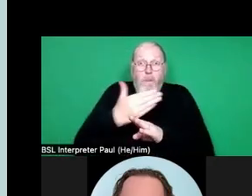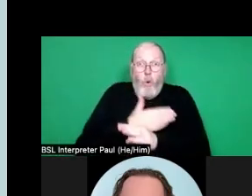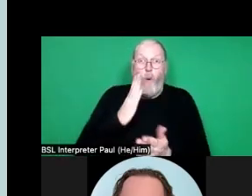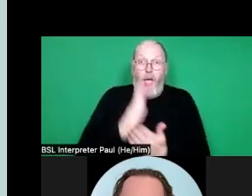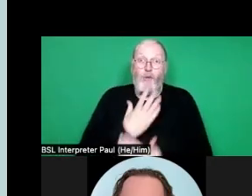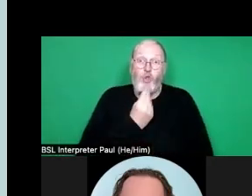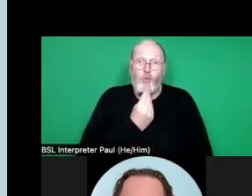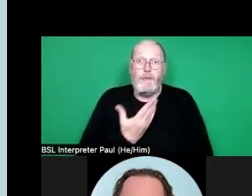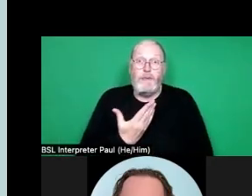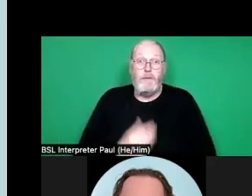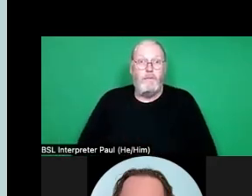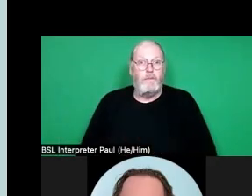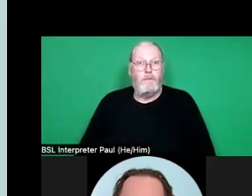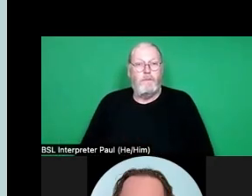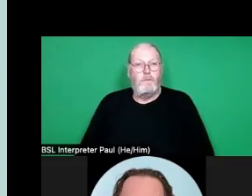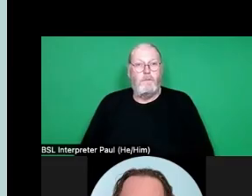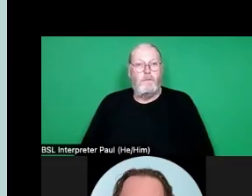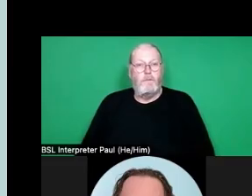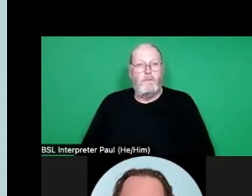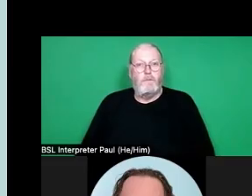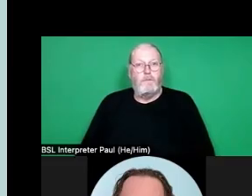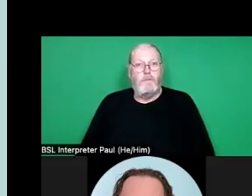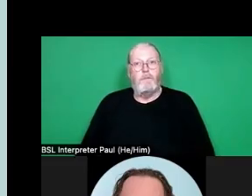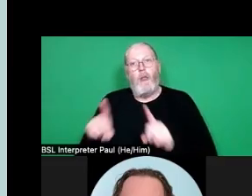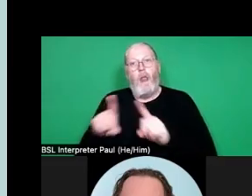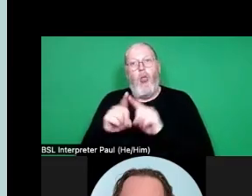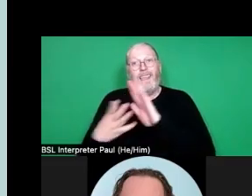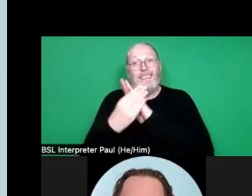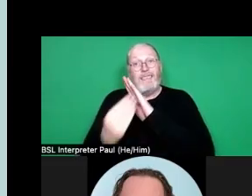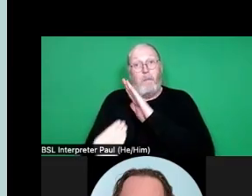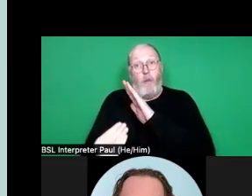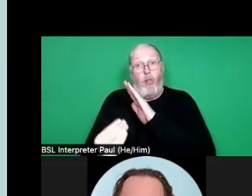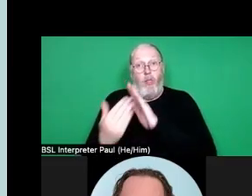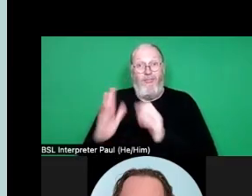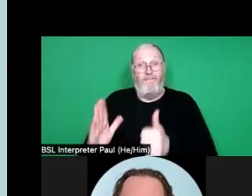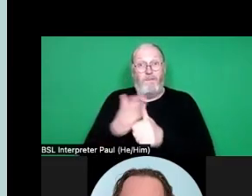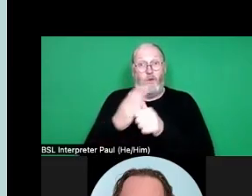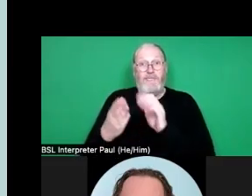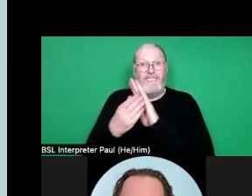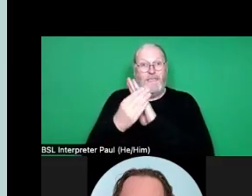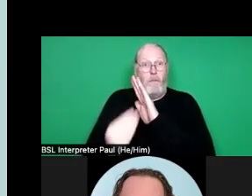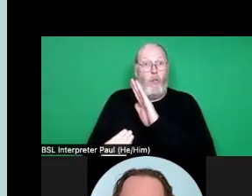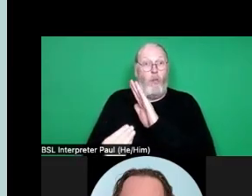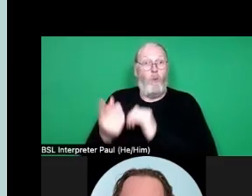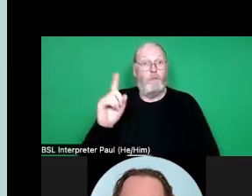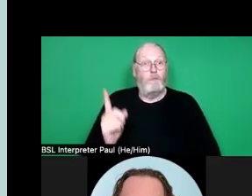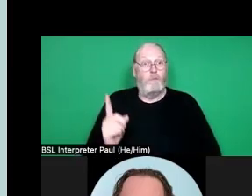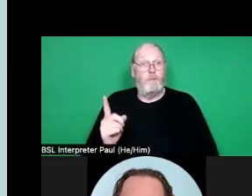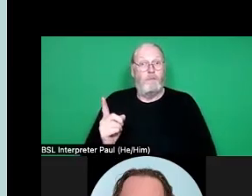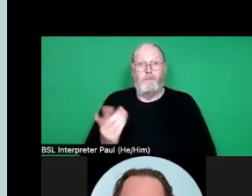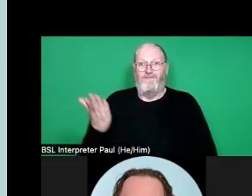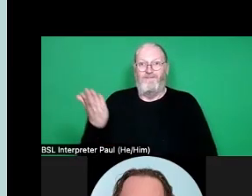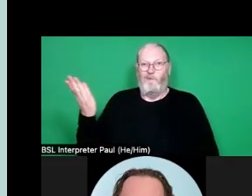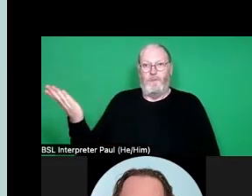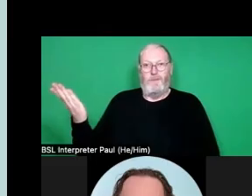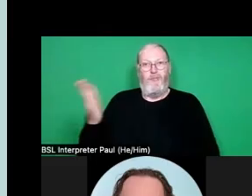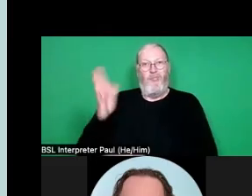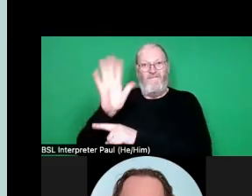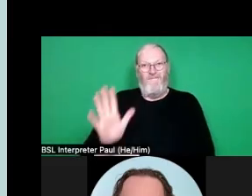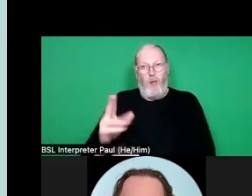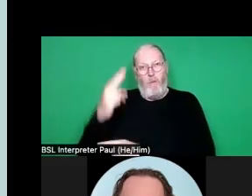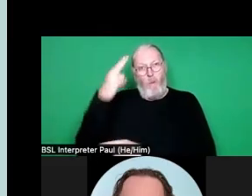For example, the first example that I want to talk about is Wall-E. This 2008